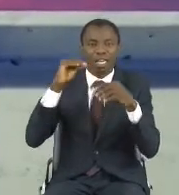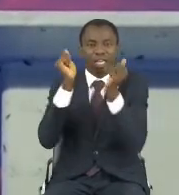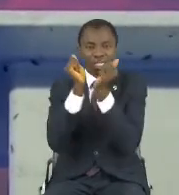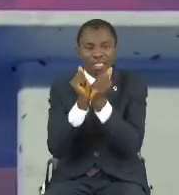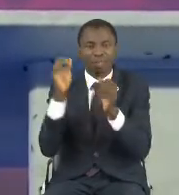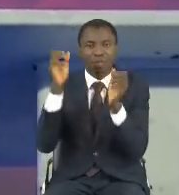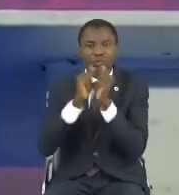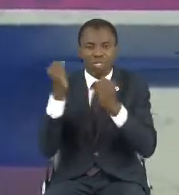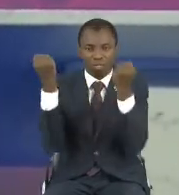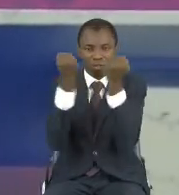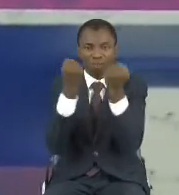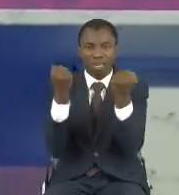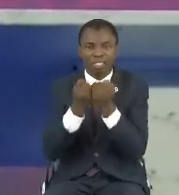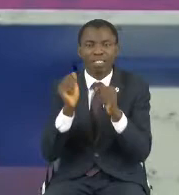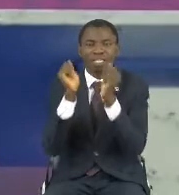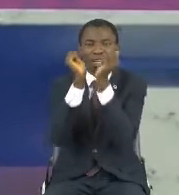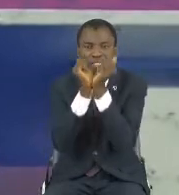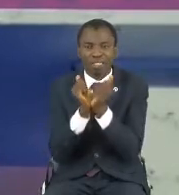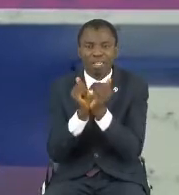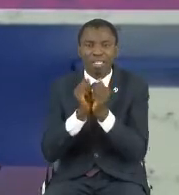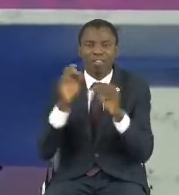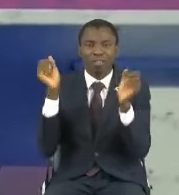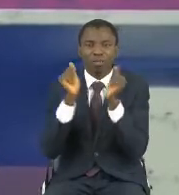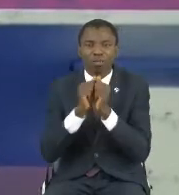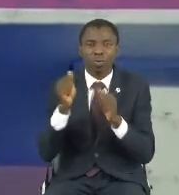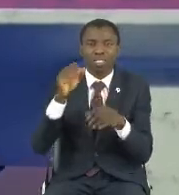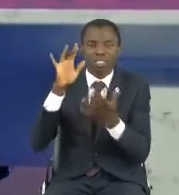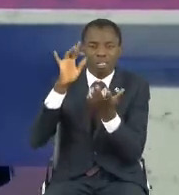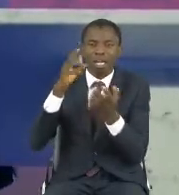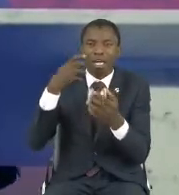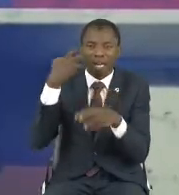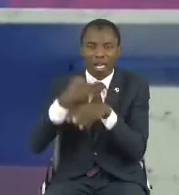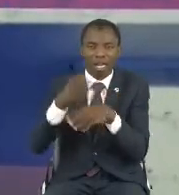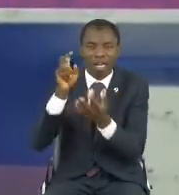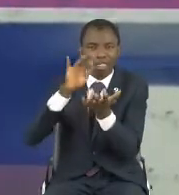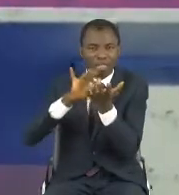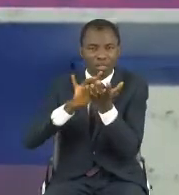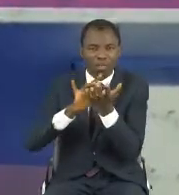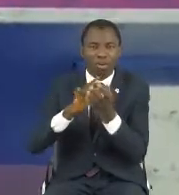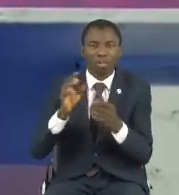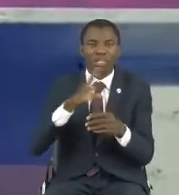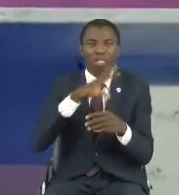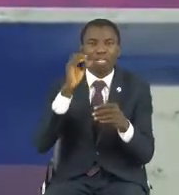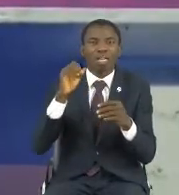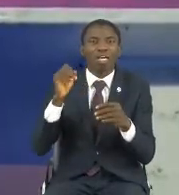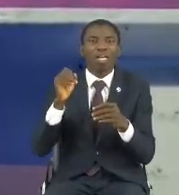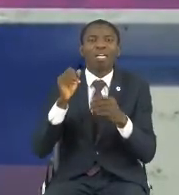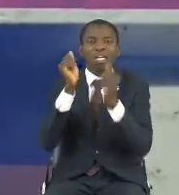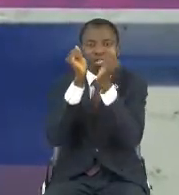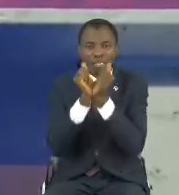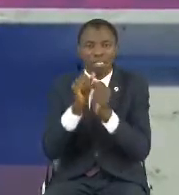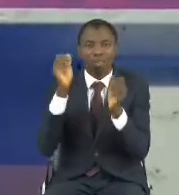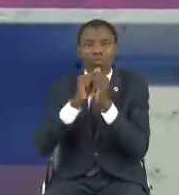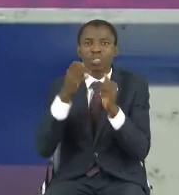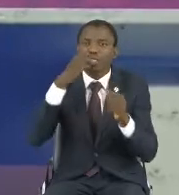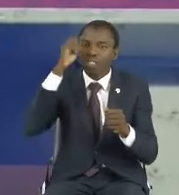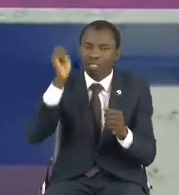violence, enslave with hard drugs, enslave with evil habits? How